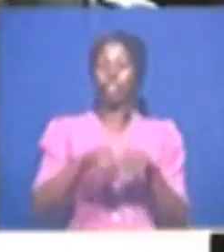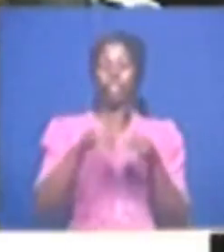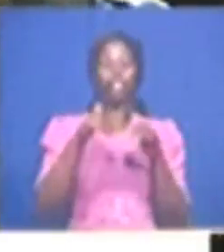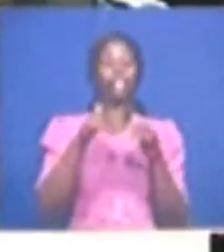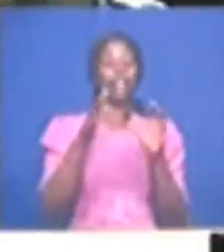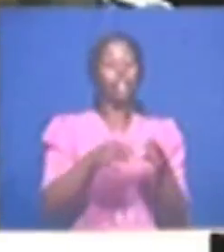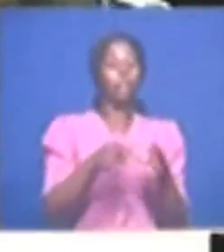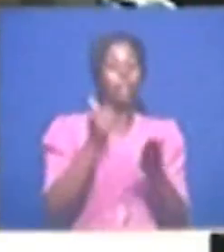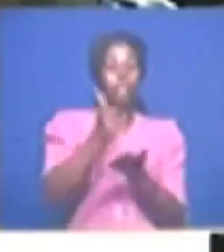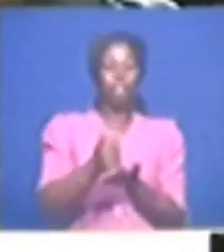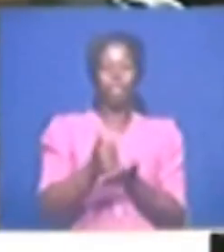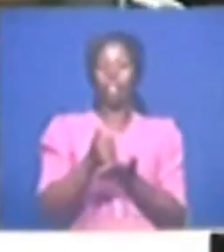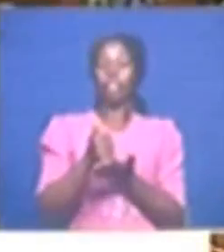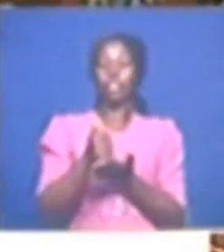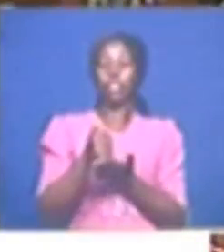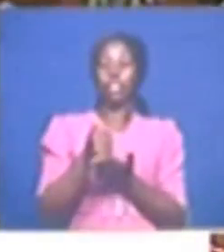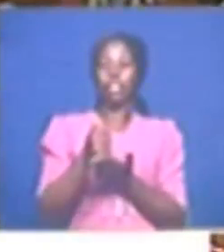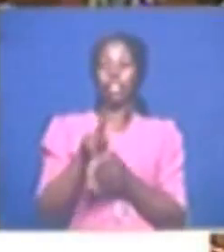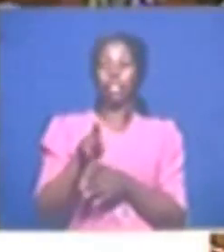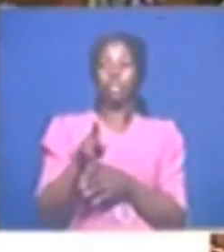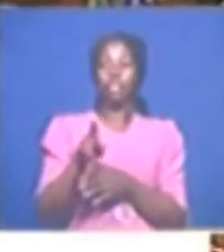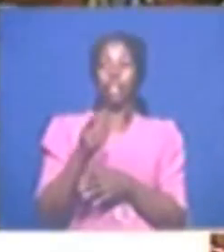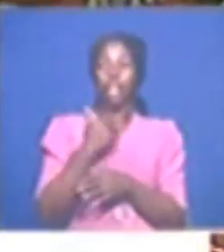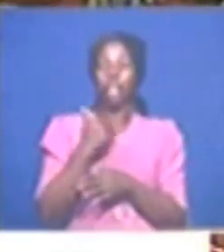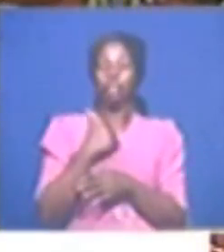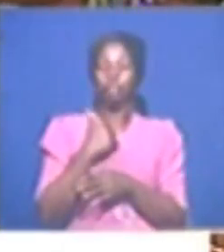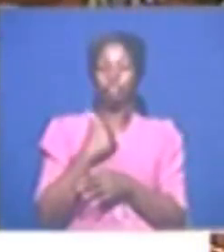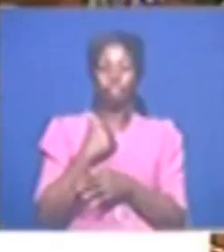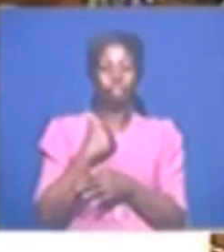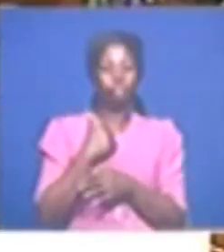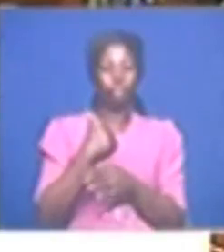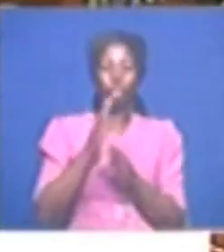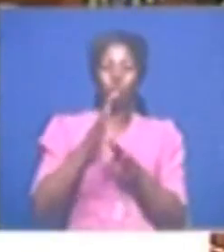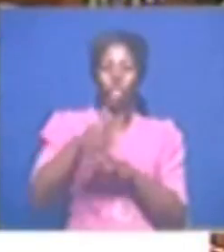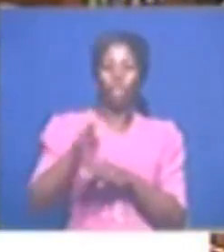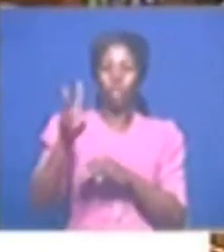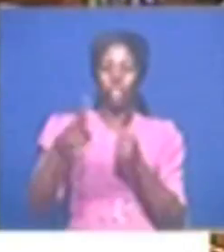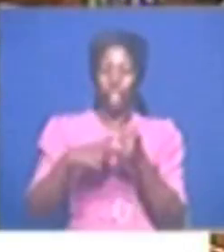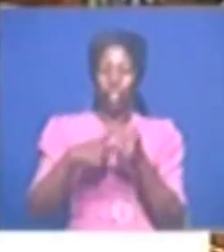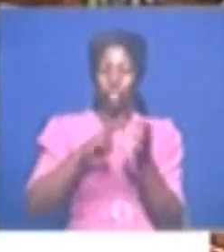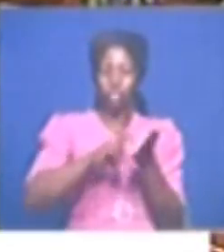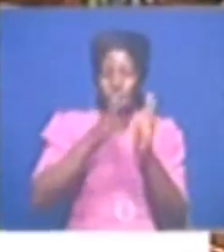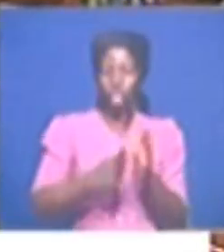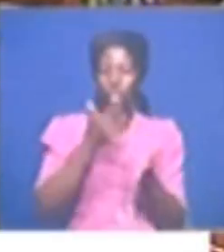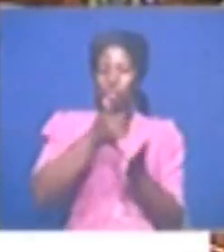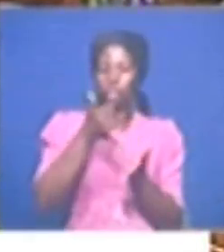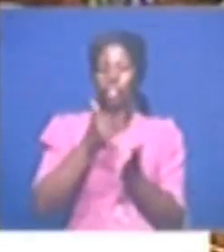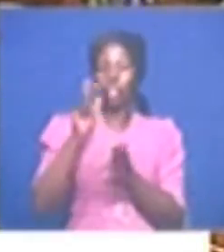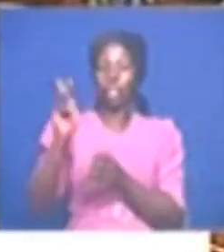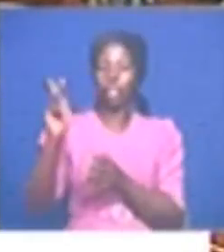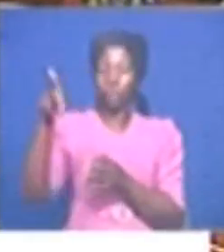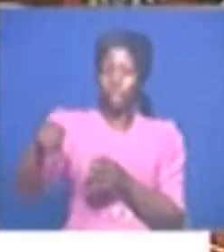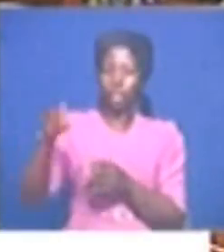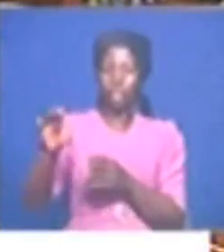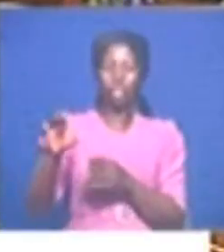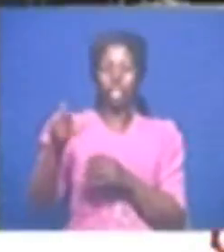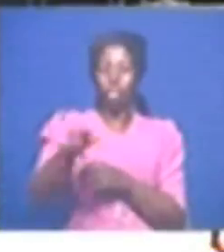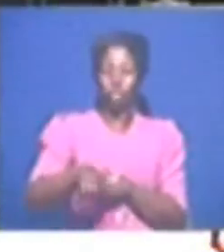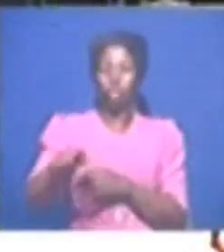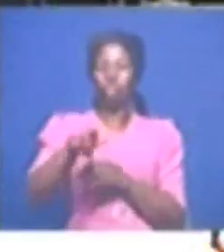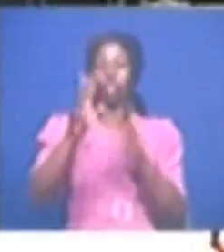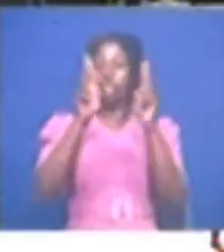observed the parastatal from irregularities in the over 27 contracts involving the KPC and local and foreign companies.